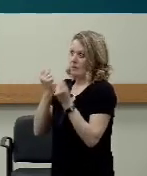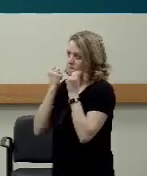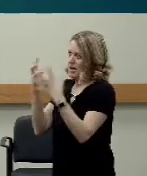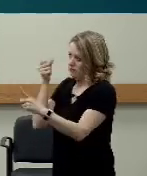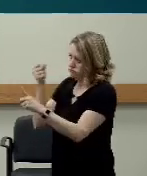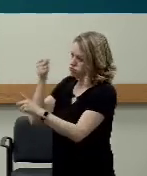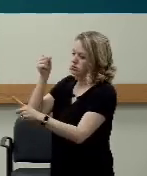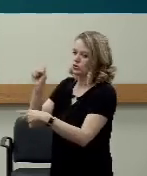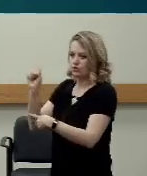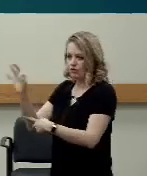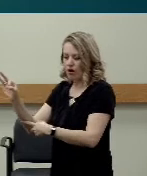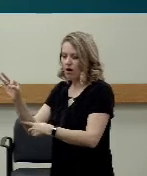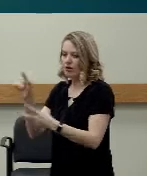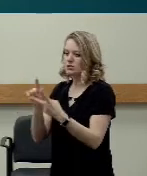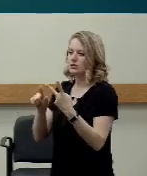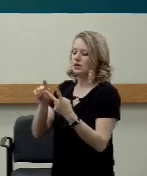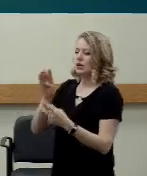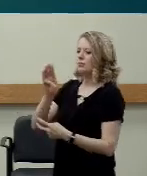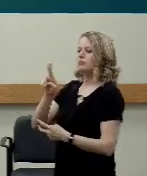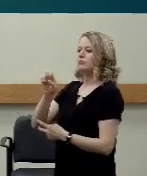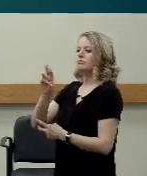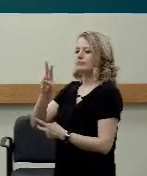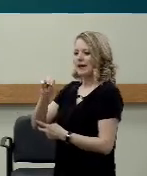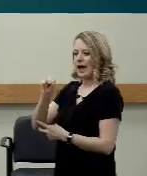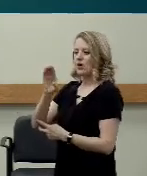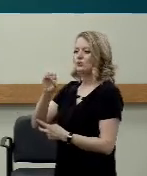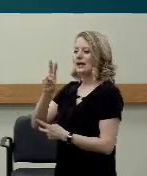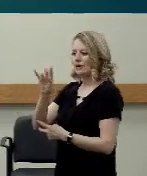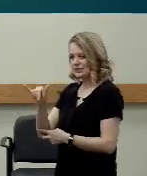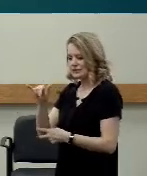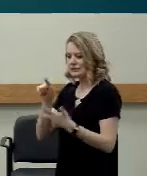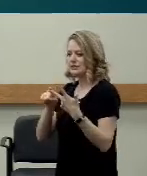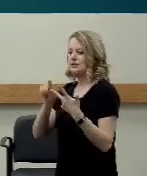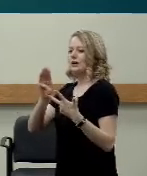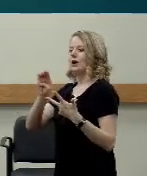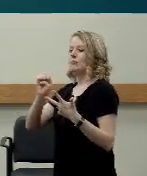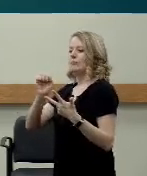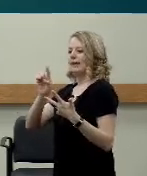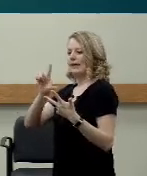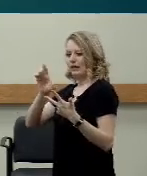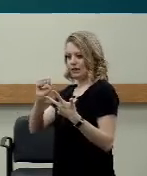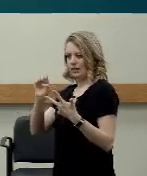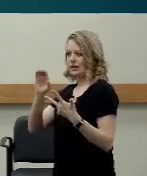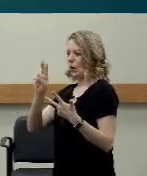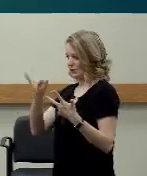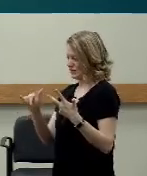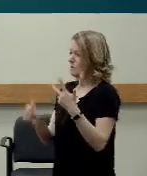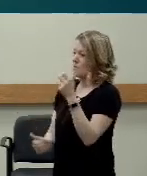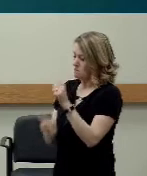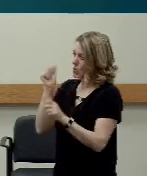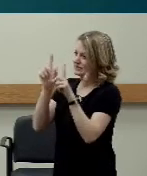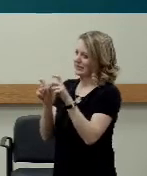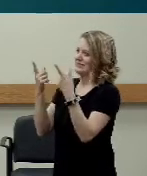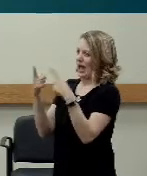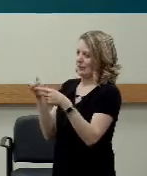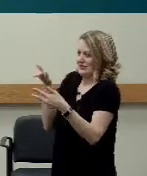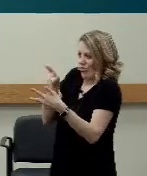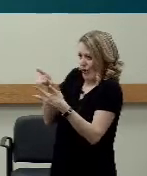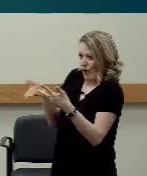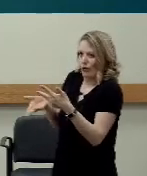or in Brown County or Beadle County, that's where the majority of the testing is going to occur at that